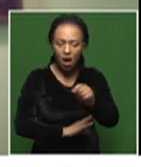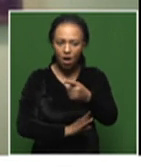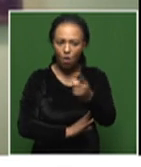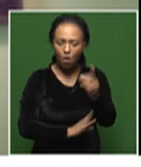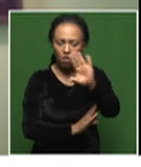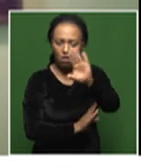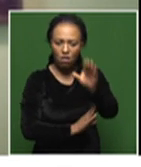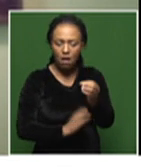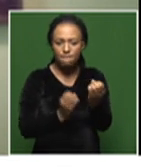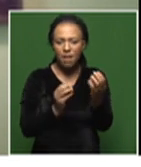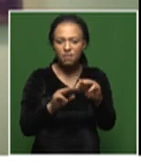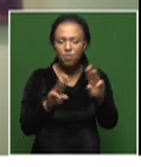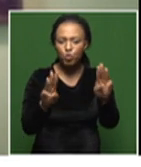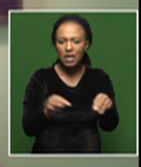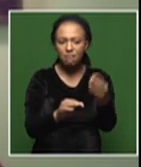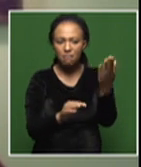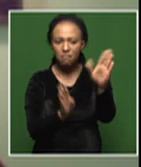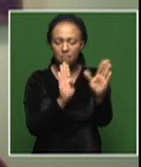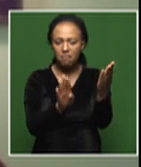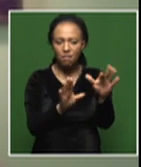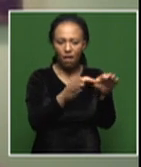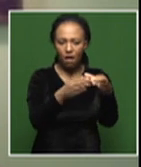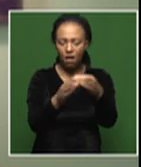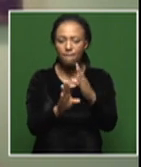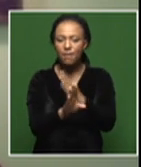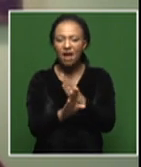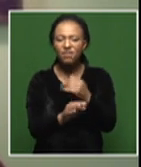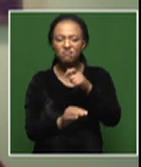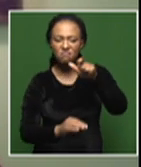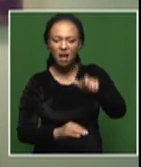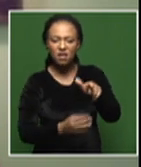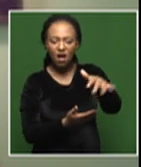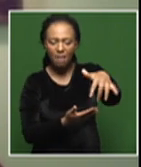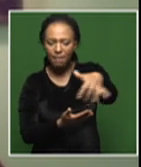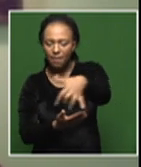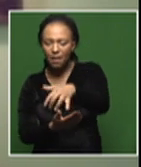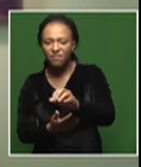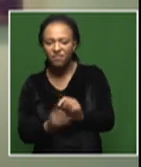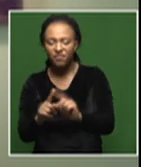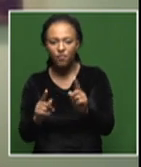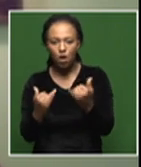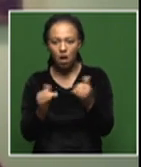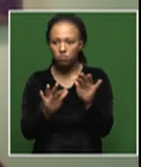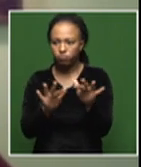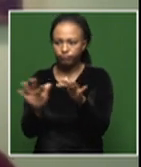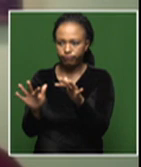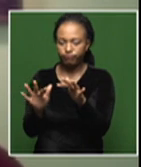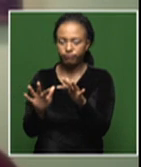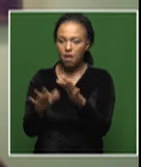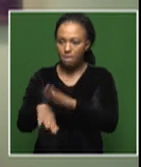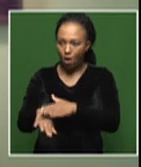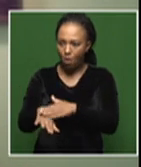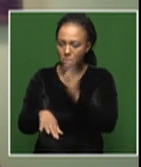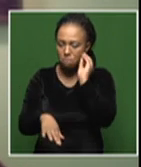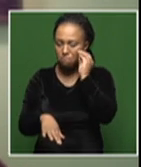museum curators, major private collectors that have turned their attention to the amazing energy going